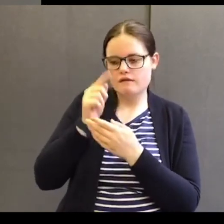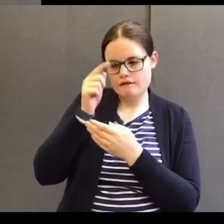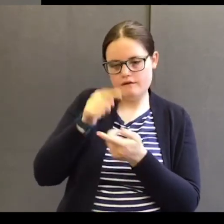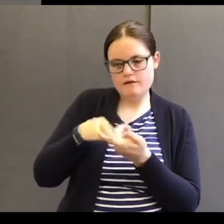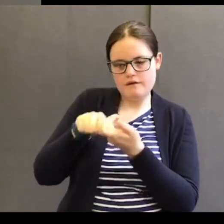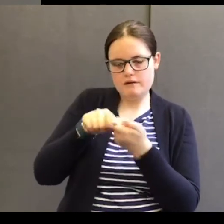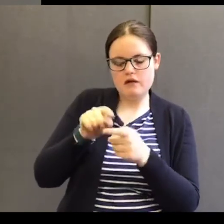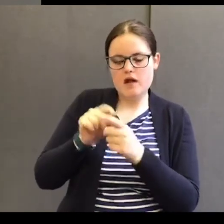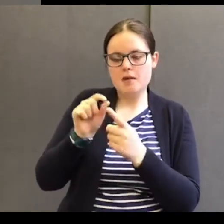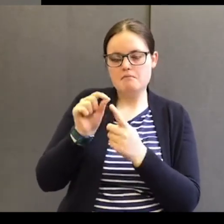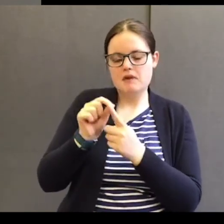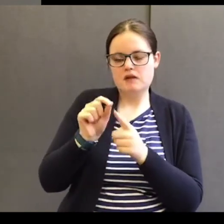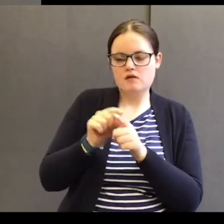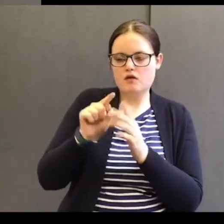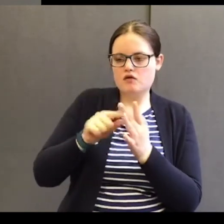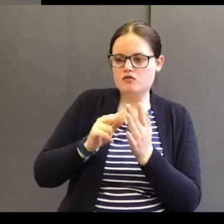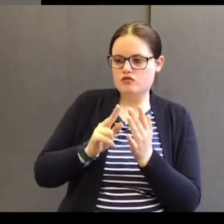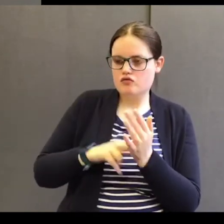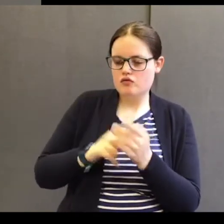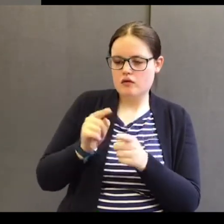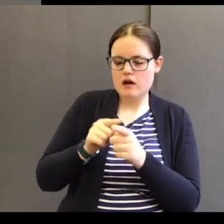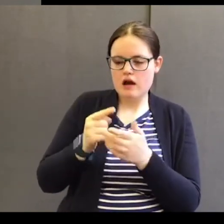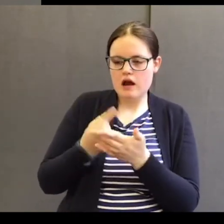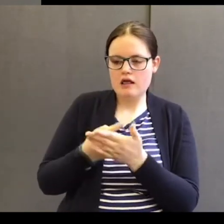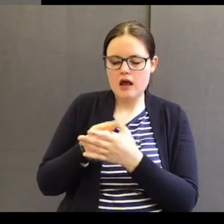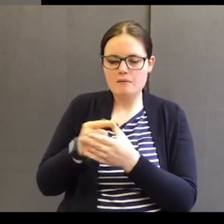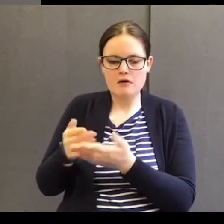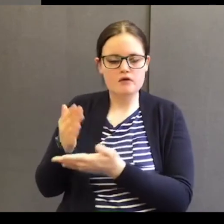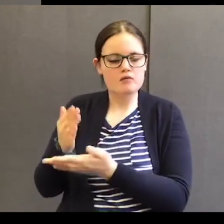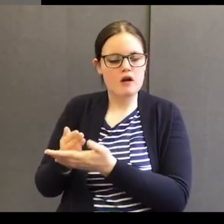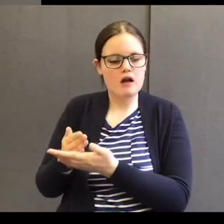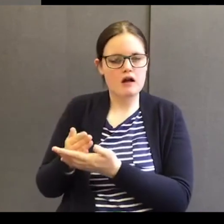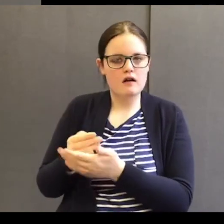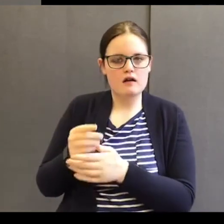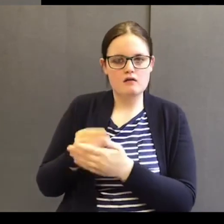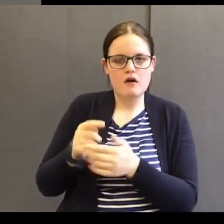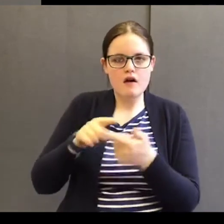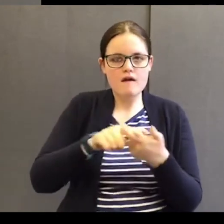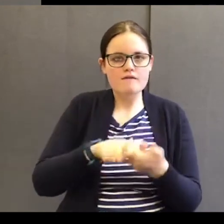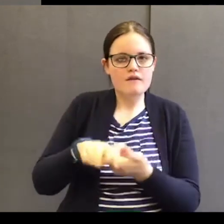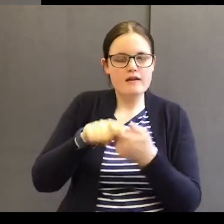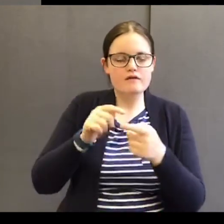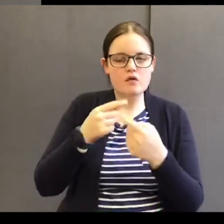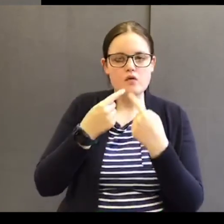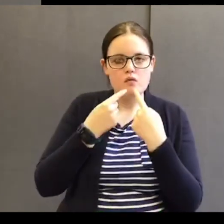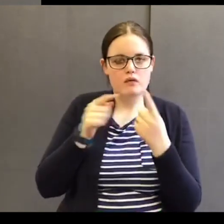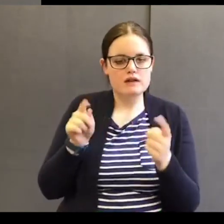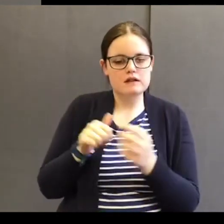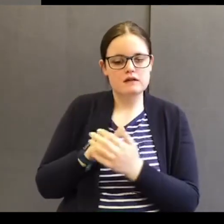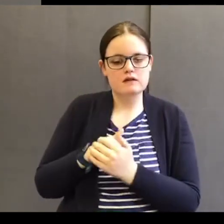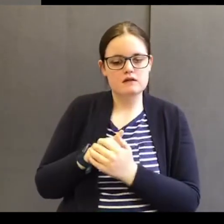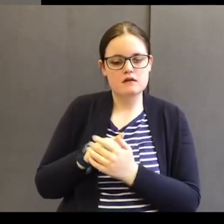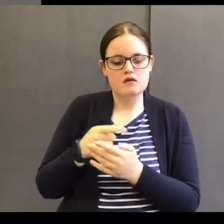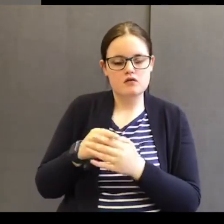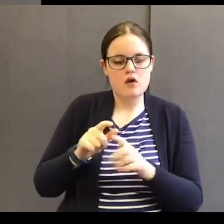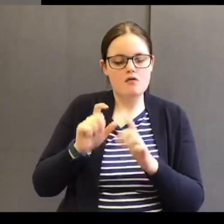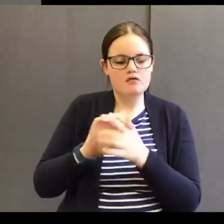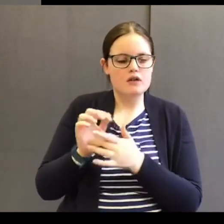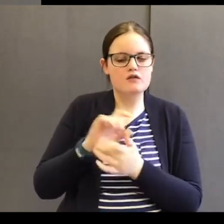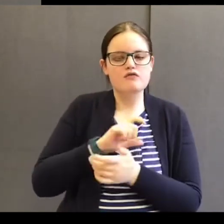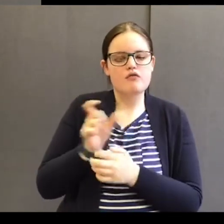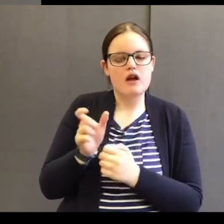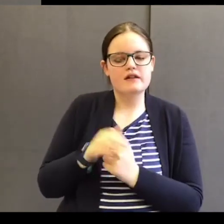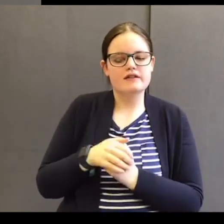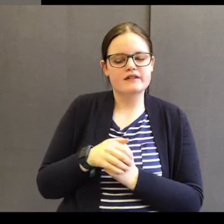we can be faithful, as Peter and John and the apostles were. They were faithful